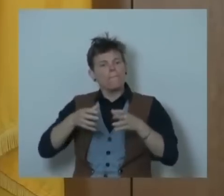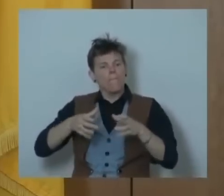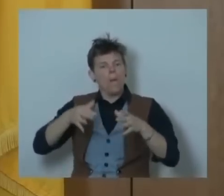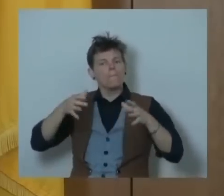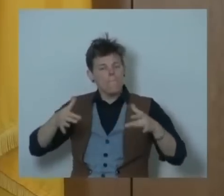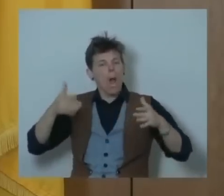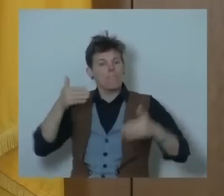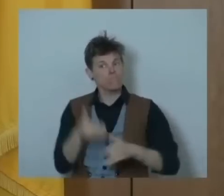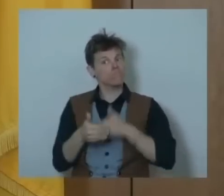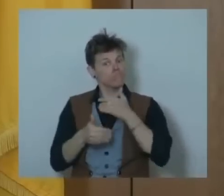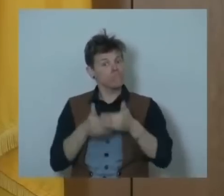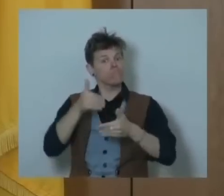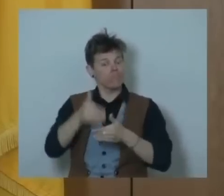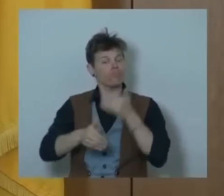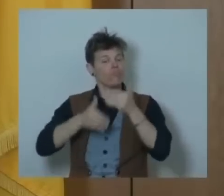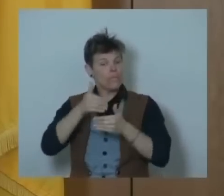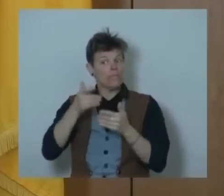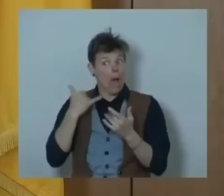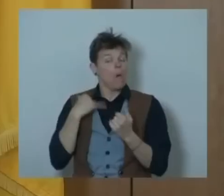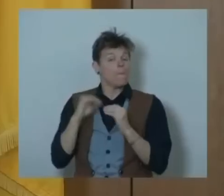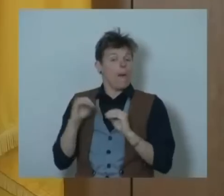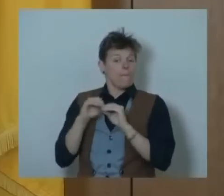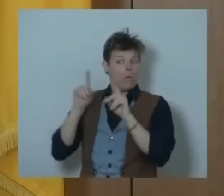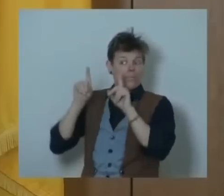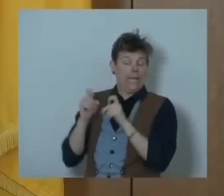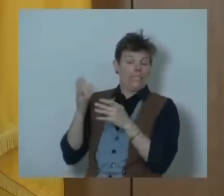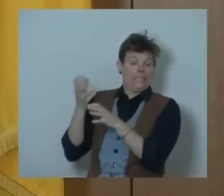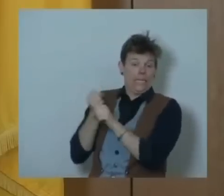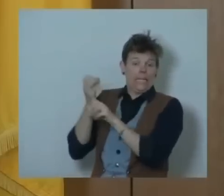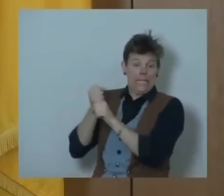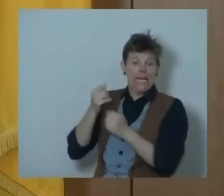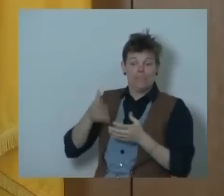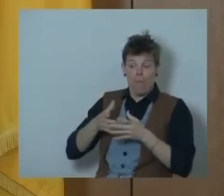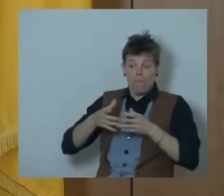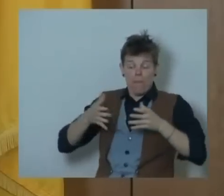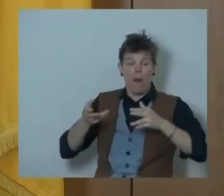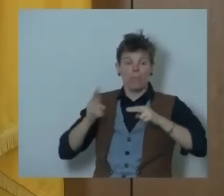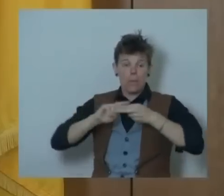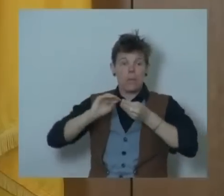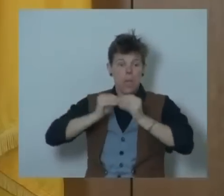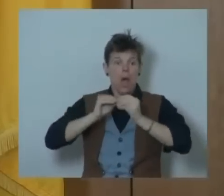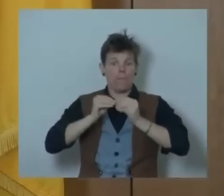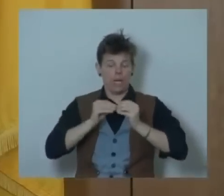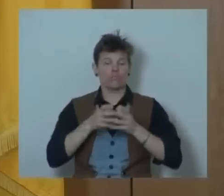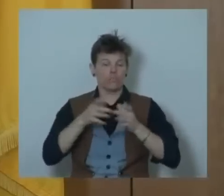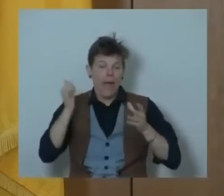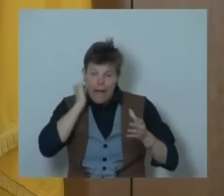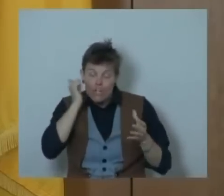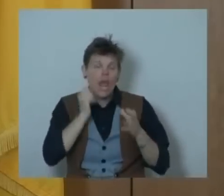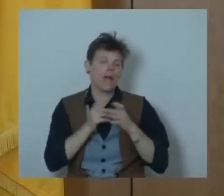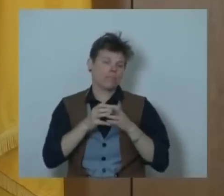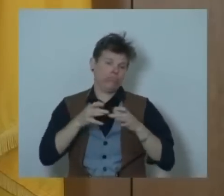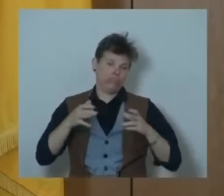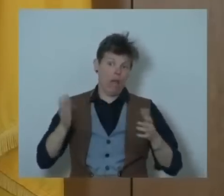supplies in. So, and frankly, I think with some of the other machines now we've identified, we could even do more than 6,000.